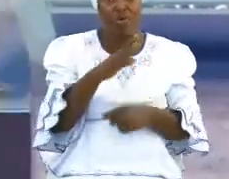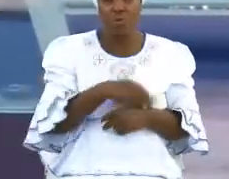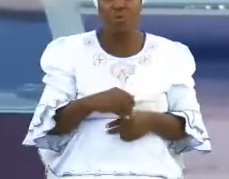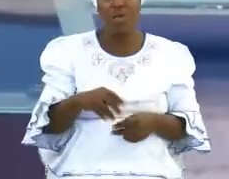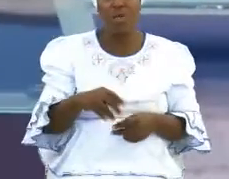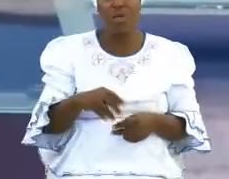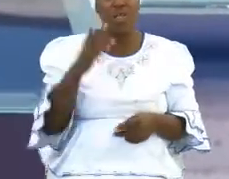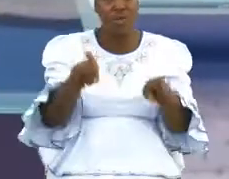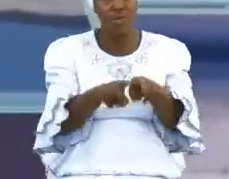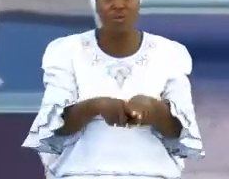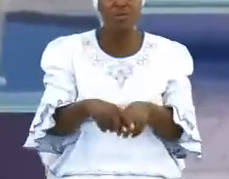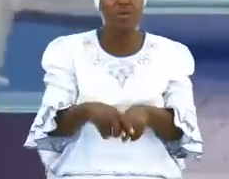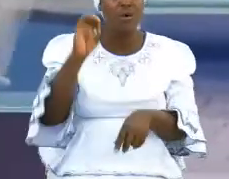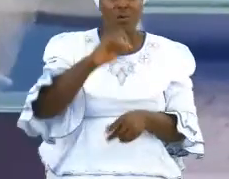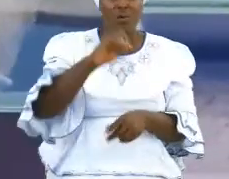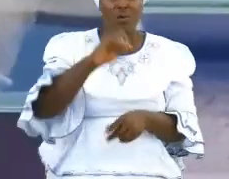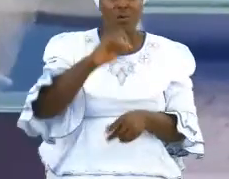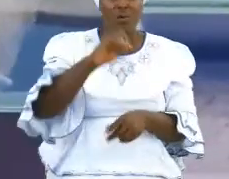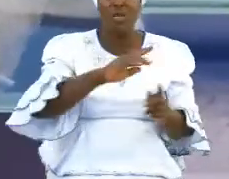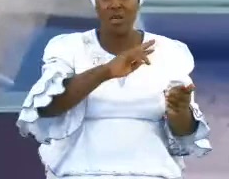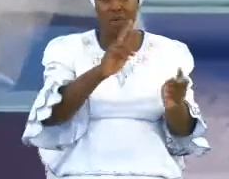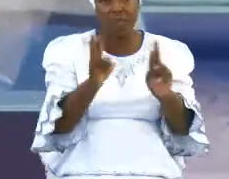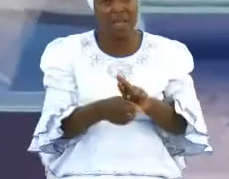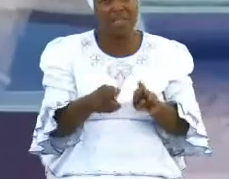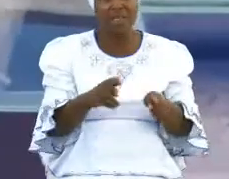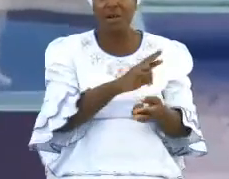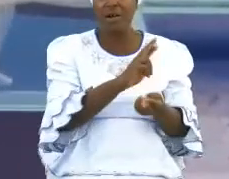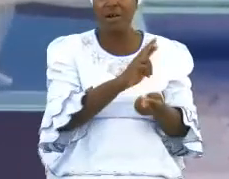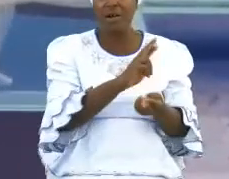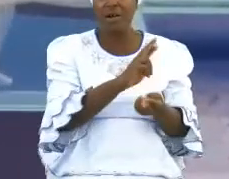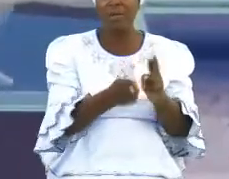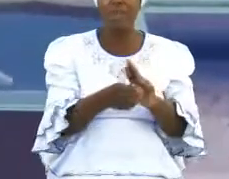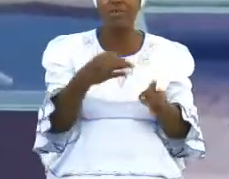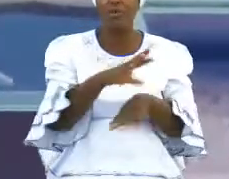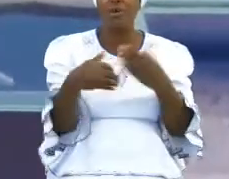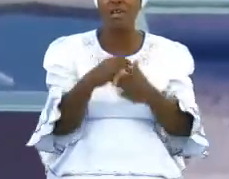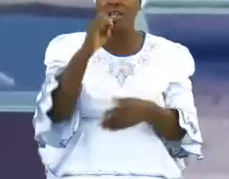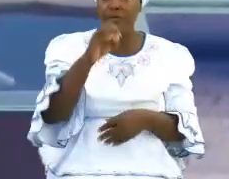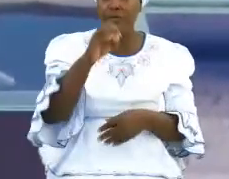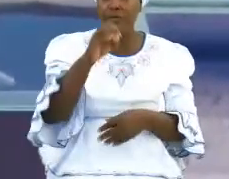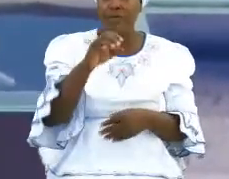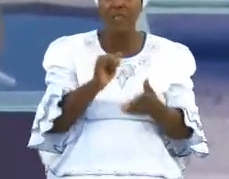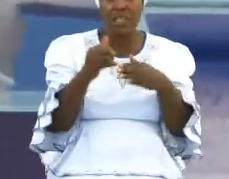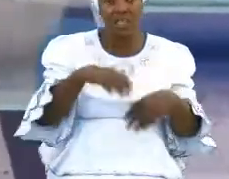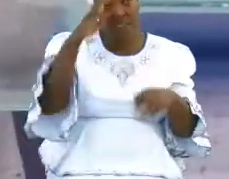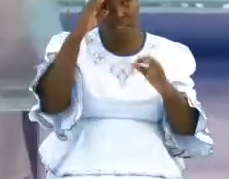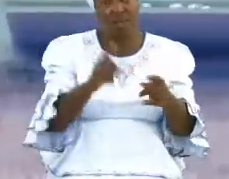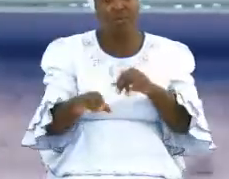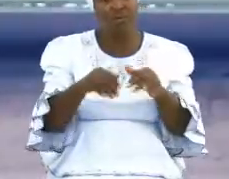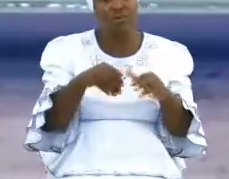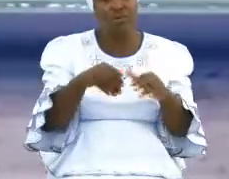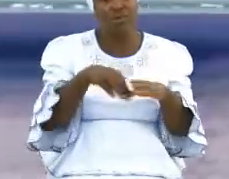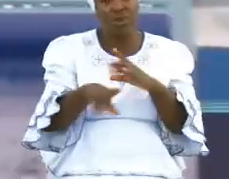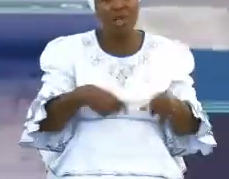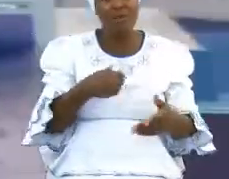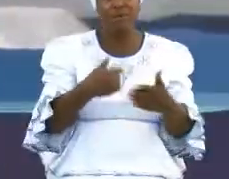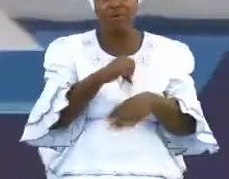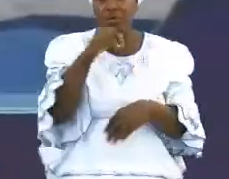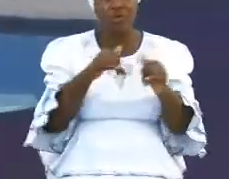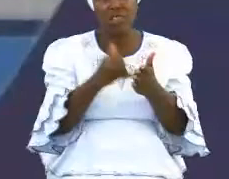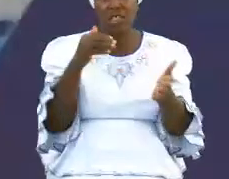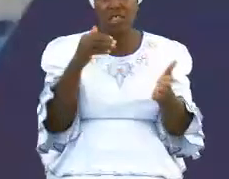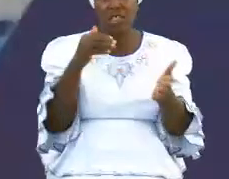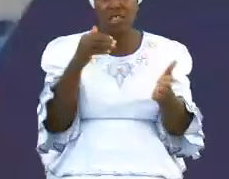and the evil he had purposed to do before, he will not do again in your life. Heads bowed and eyes